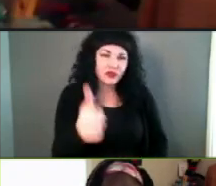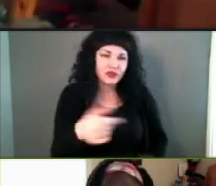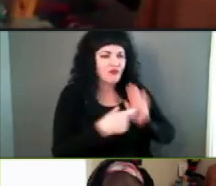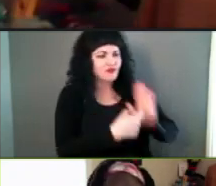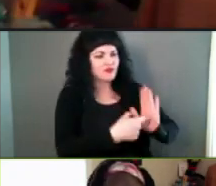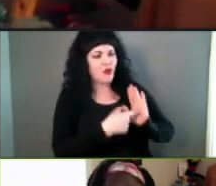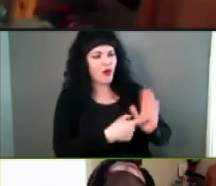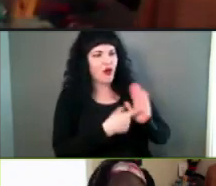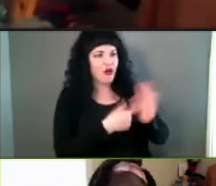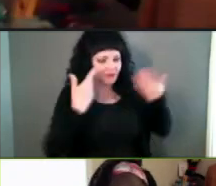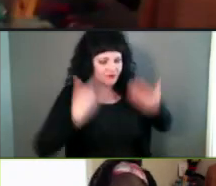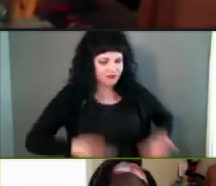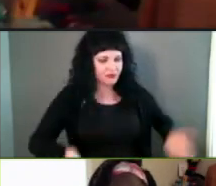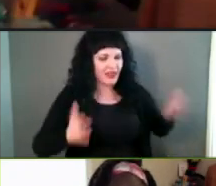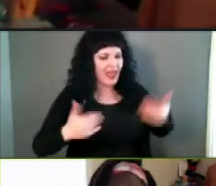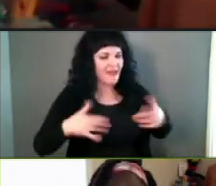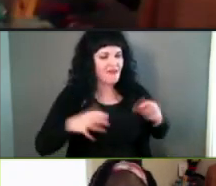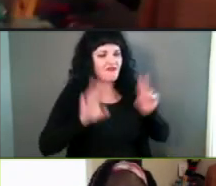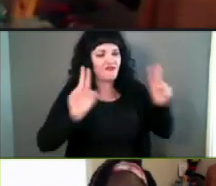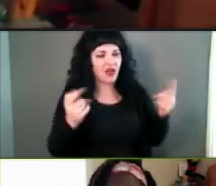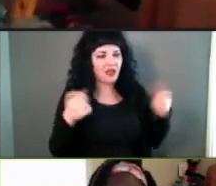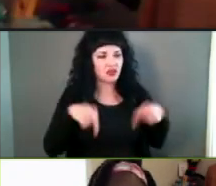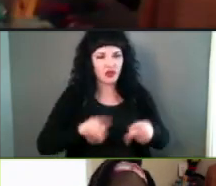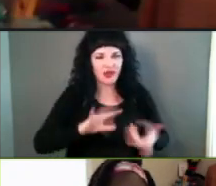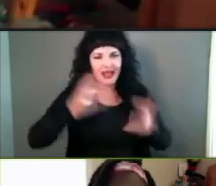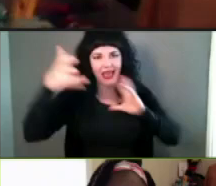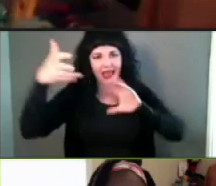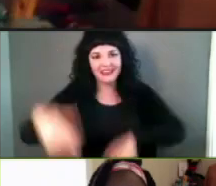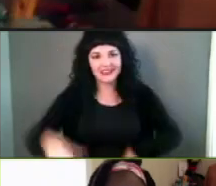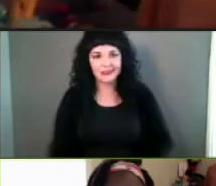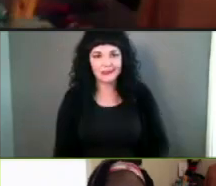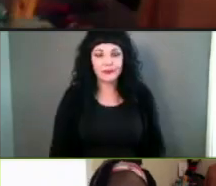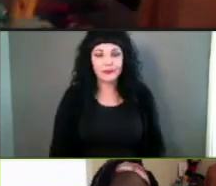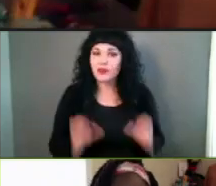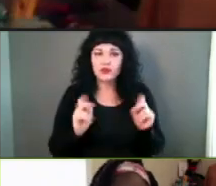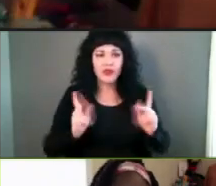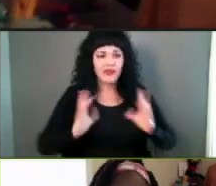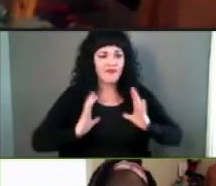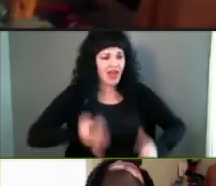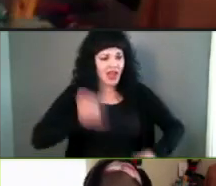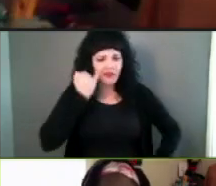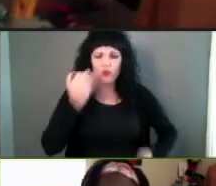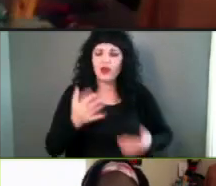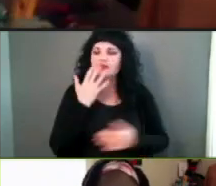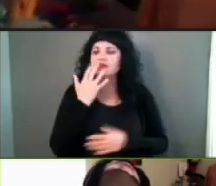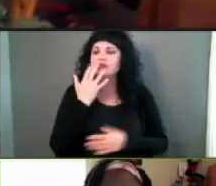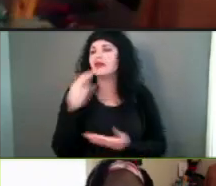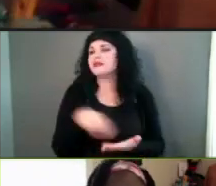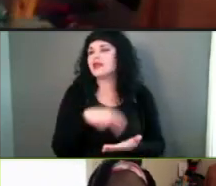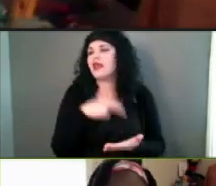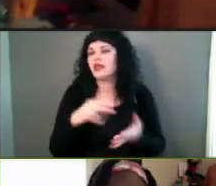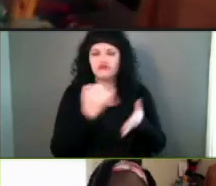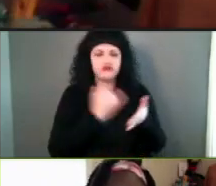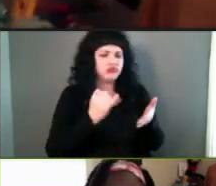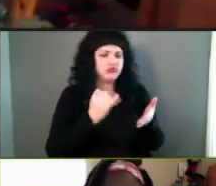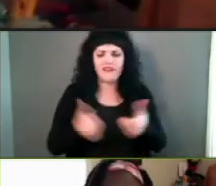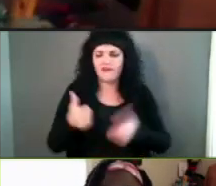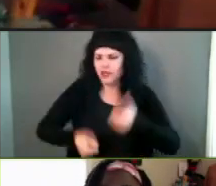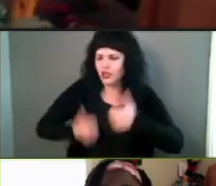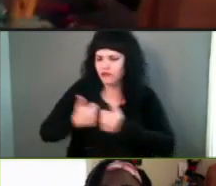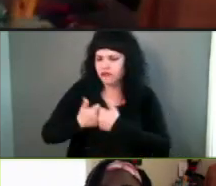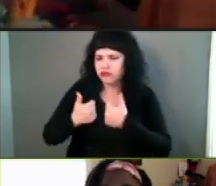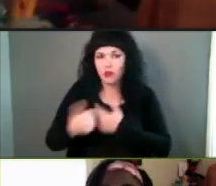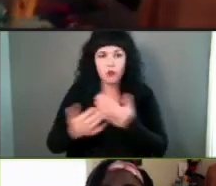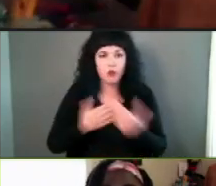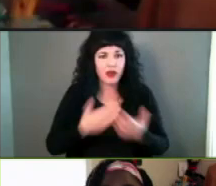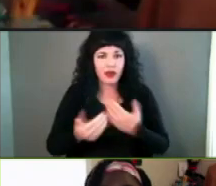in the middle of chaos. It's okay to sing, dance, make art, play video games, or whatever else you need to do